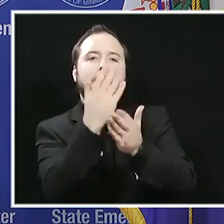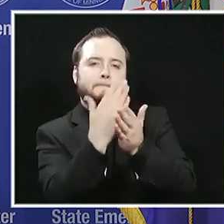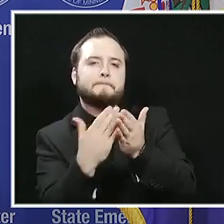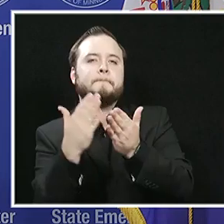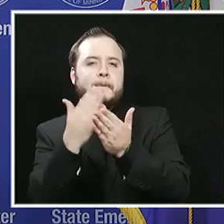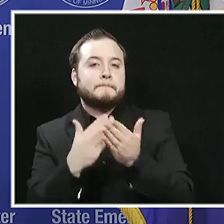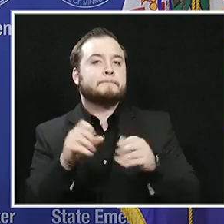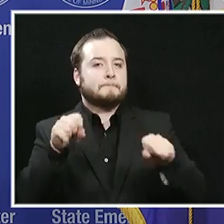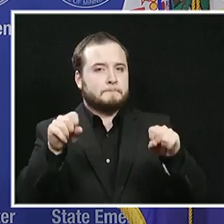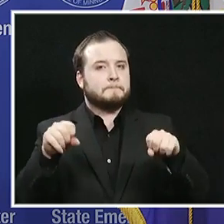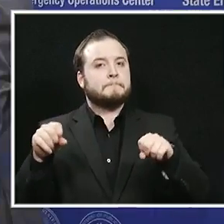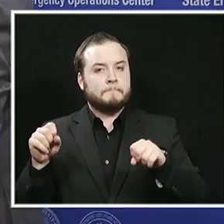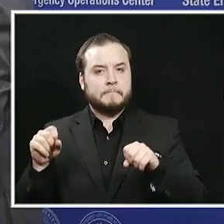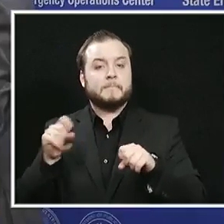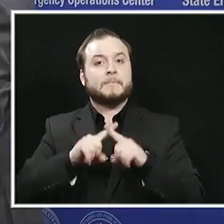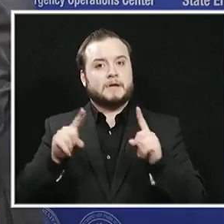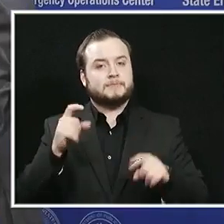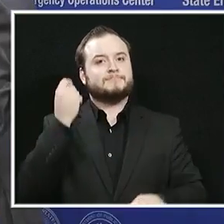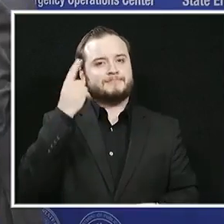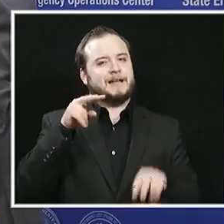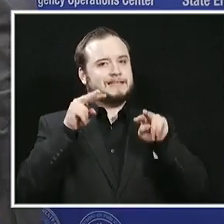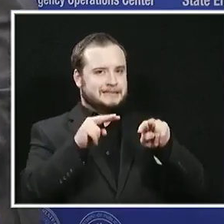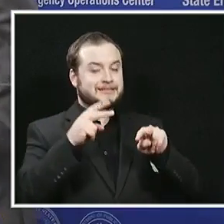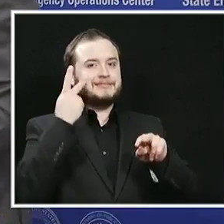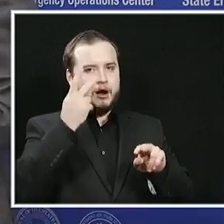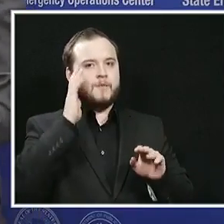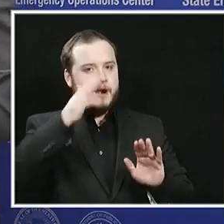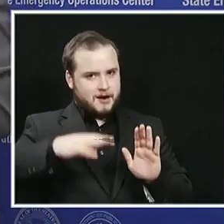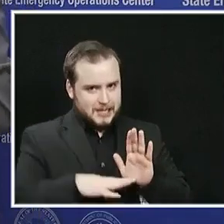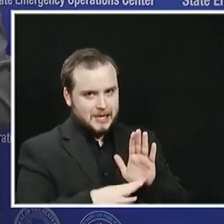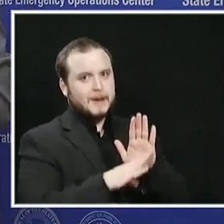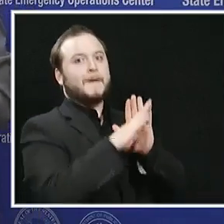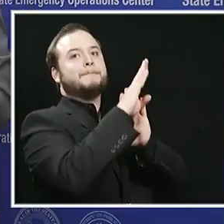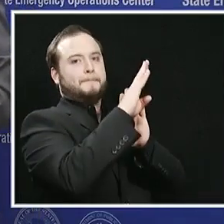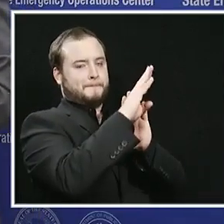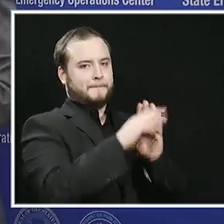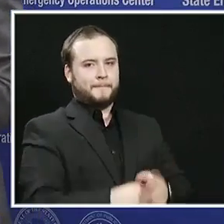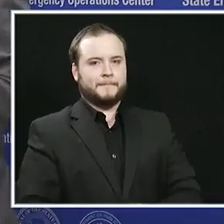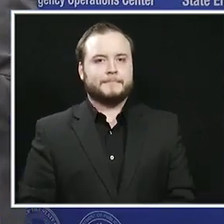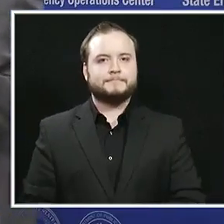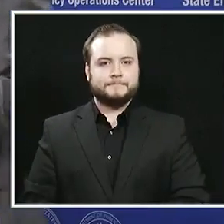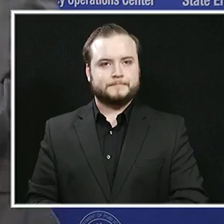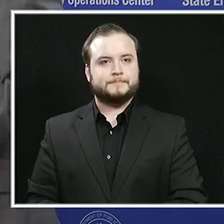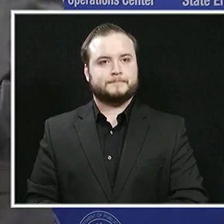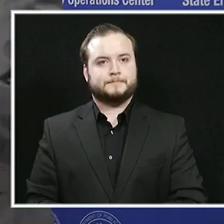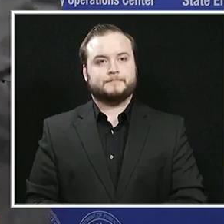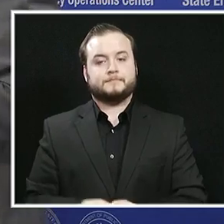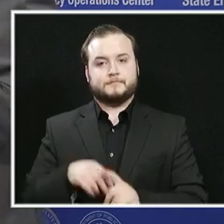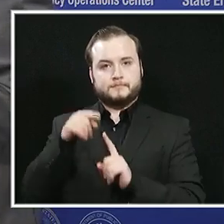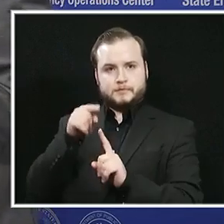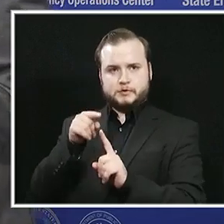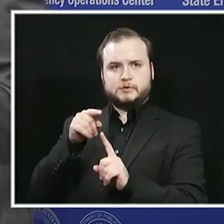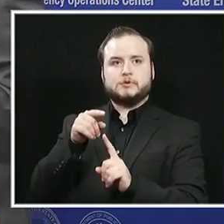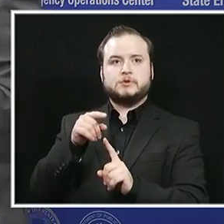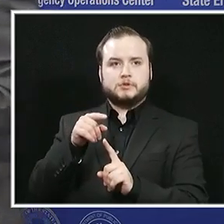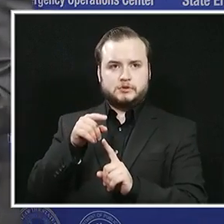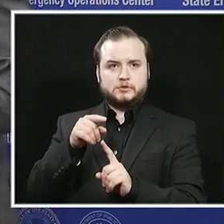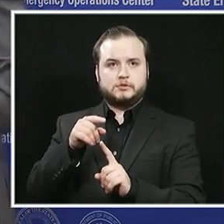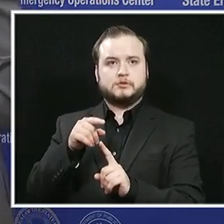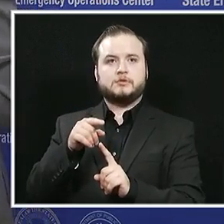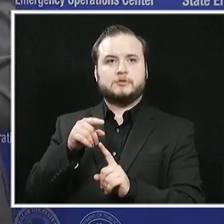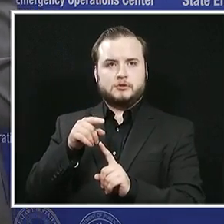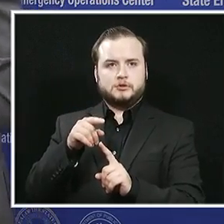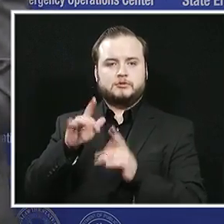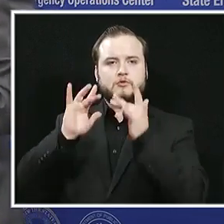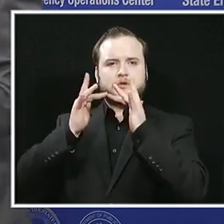surge. I'd also talk about our website. A lot of folks talked about this. We use New Mexico as a template, and I want to thank Governor Lujan Grisham